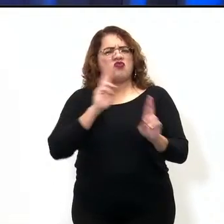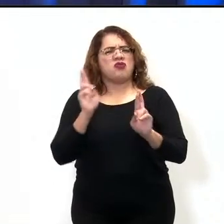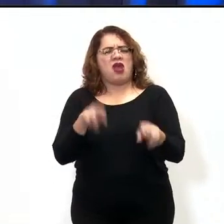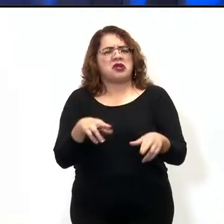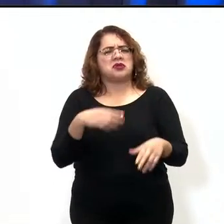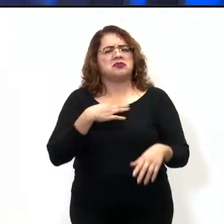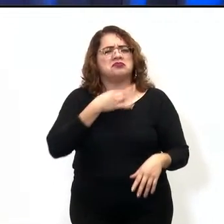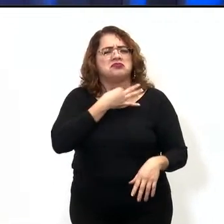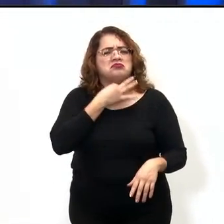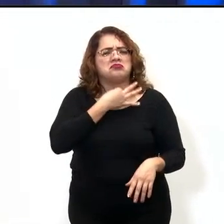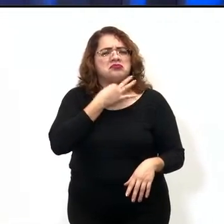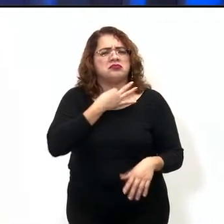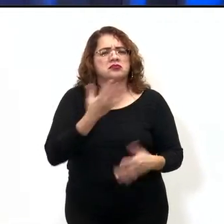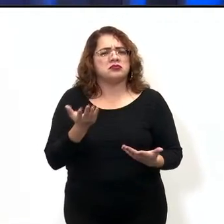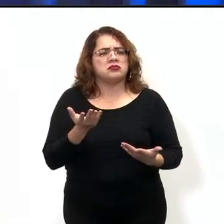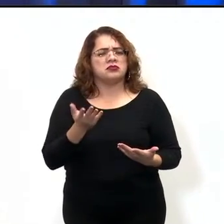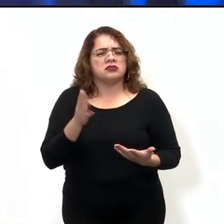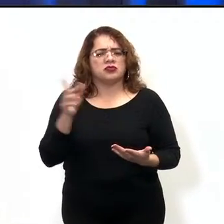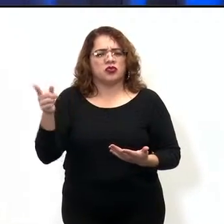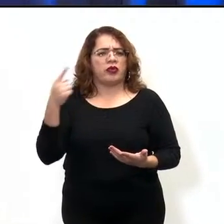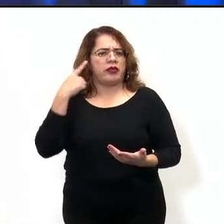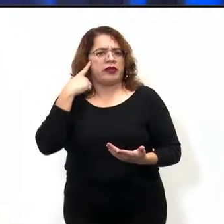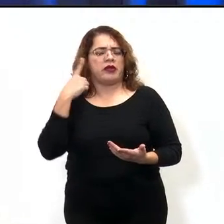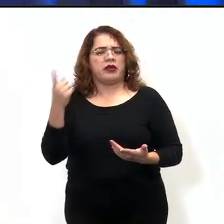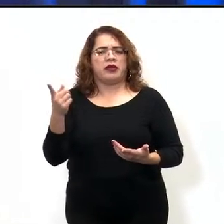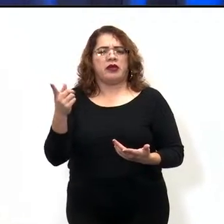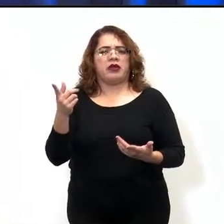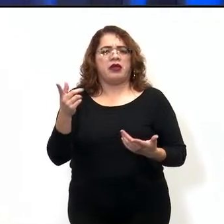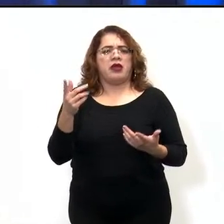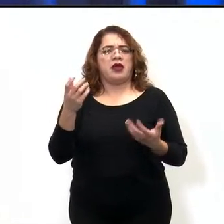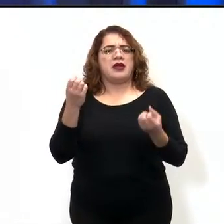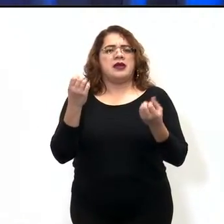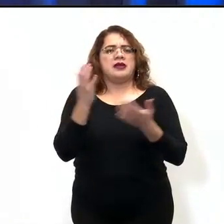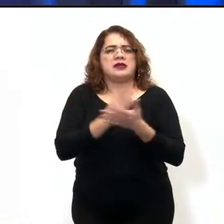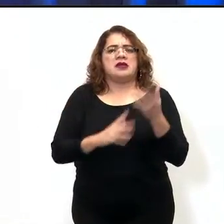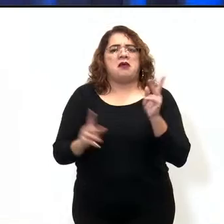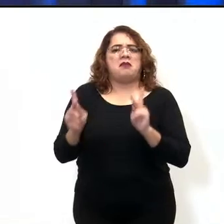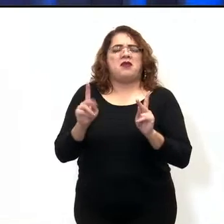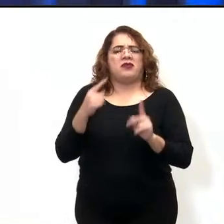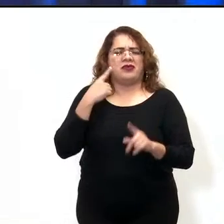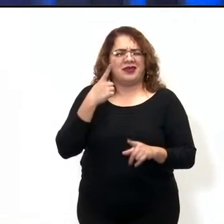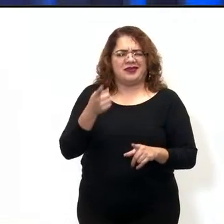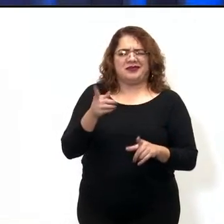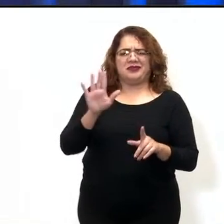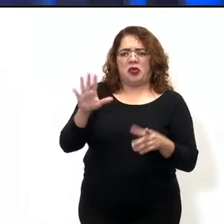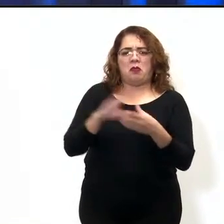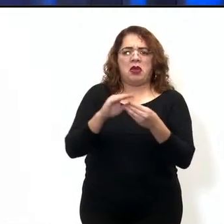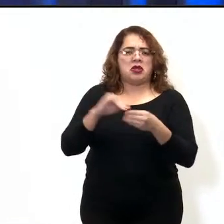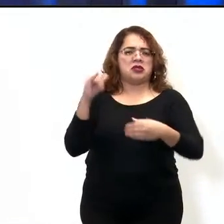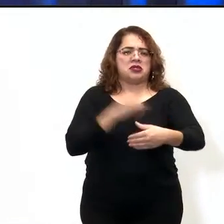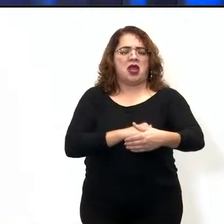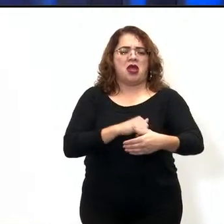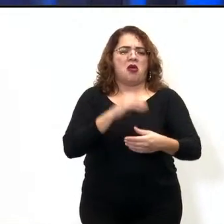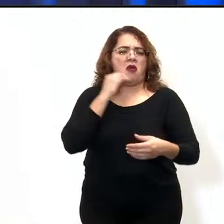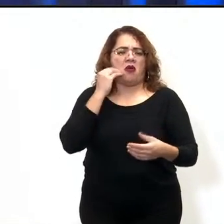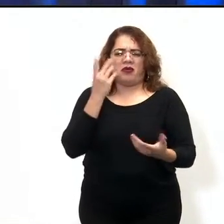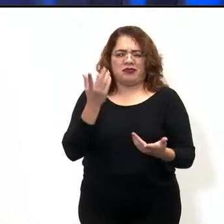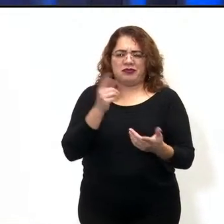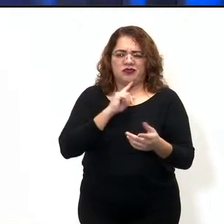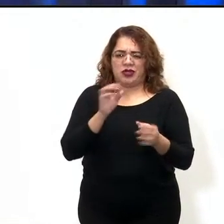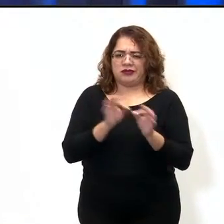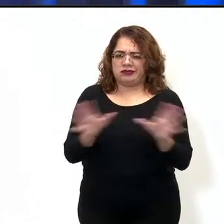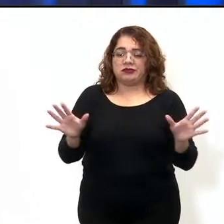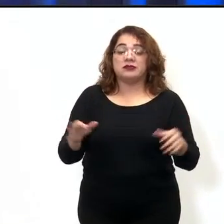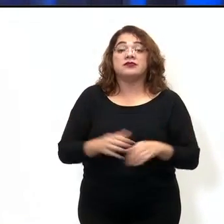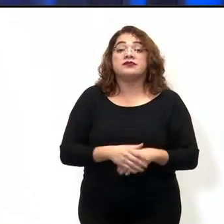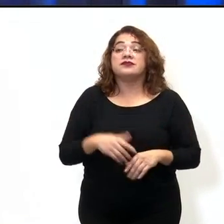that? And what would you say to people who think that's undermining your message today to stay home? Well, I think that, first of all, everyone